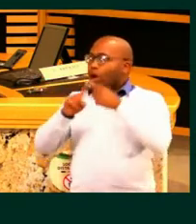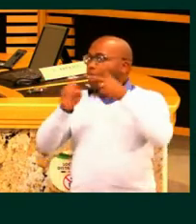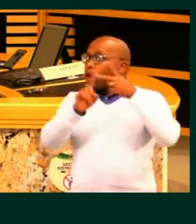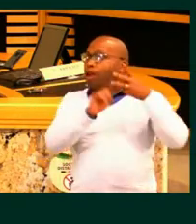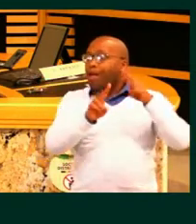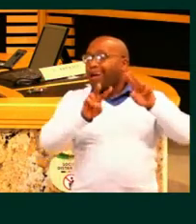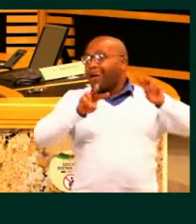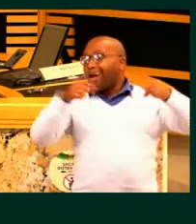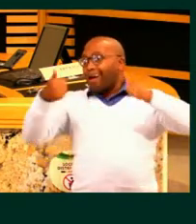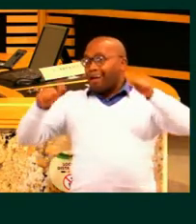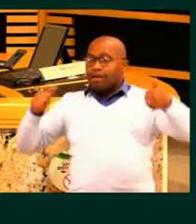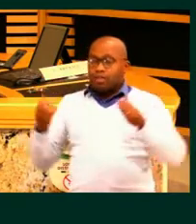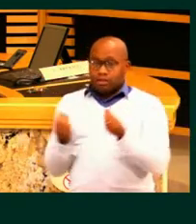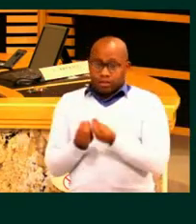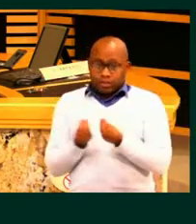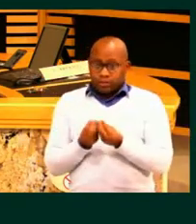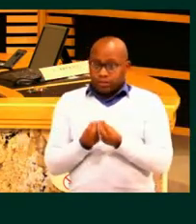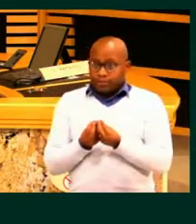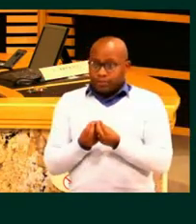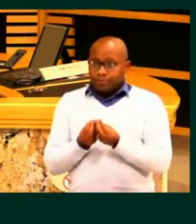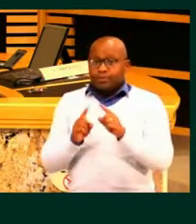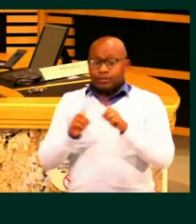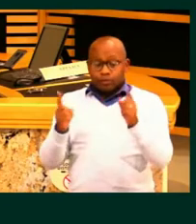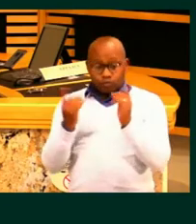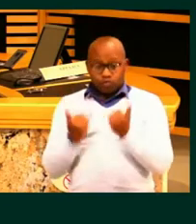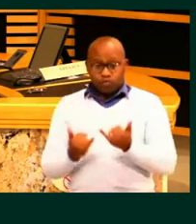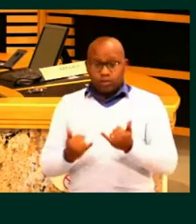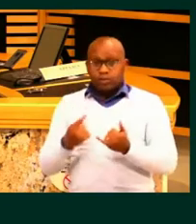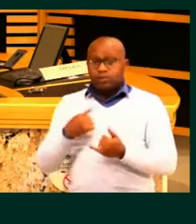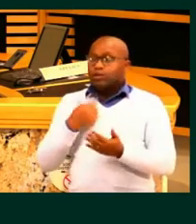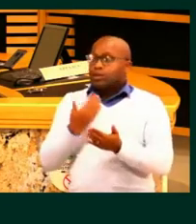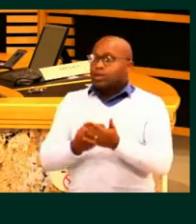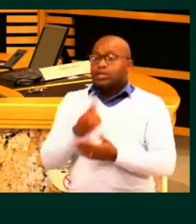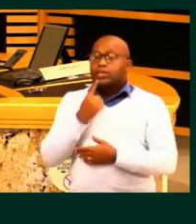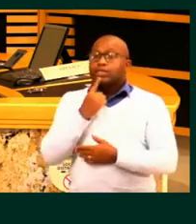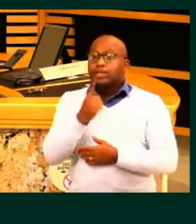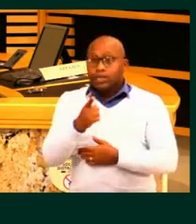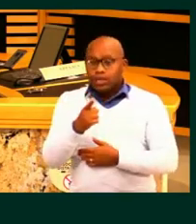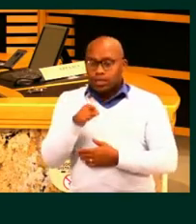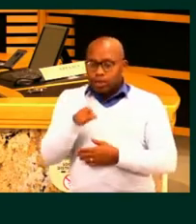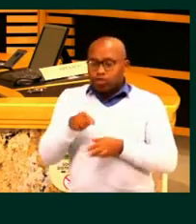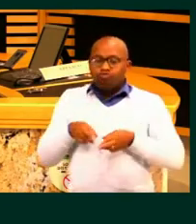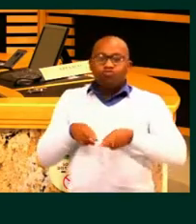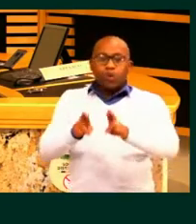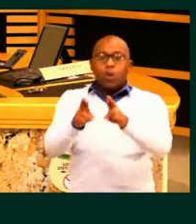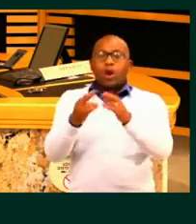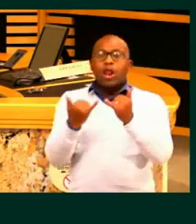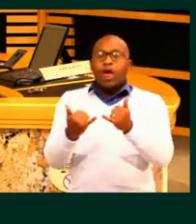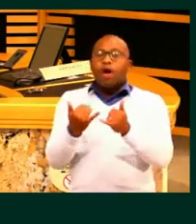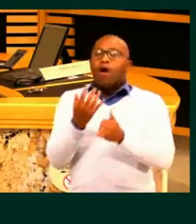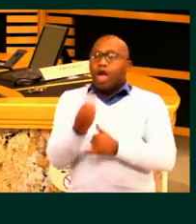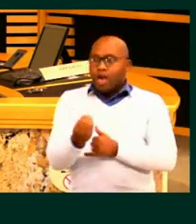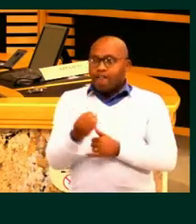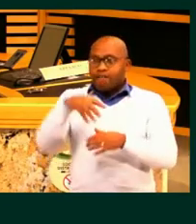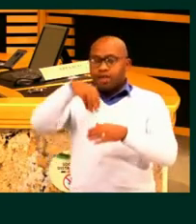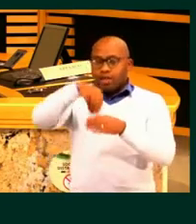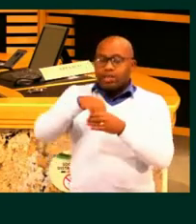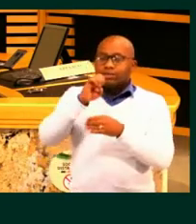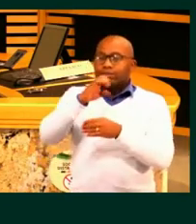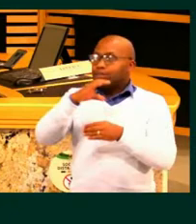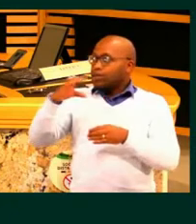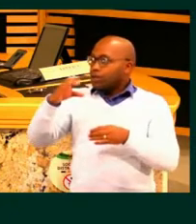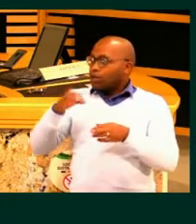on but speaker I can say today this road do exist within the Eastern cage boundaries and it's